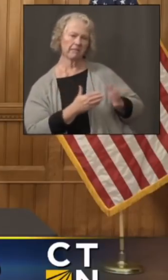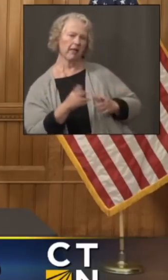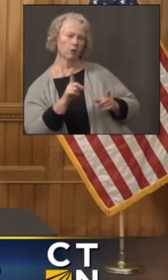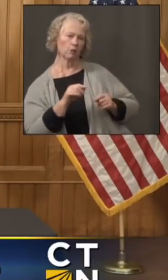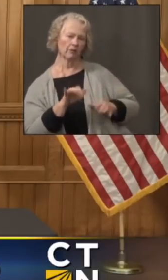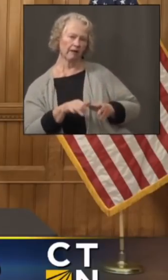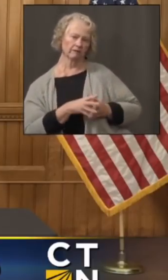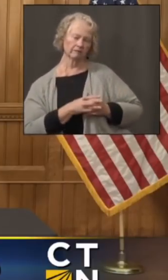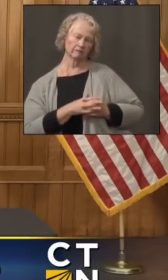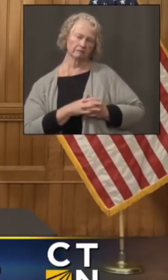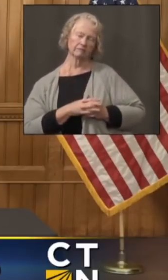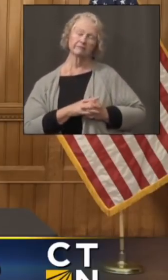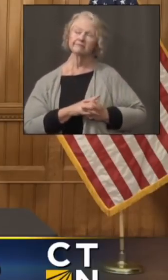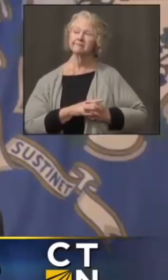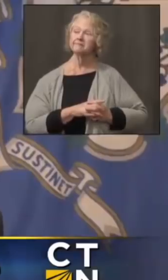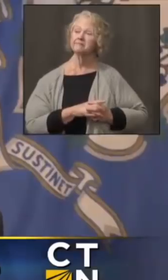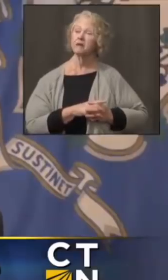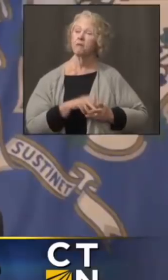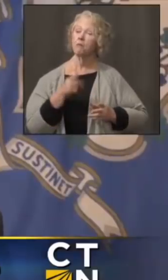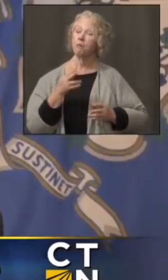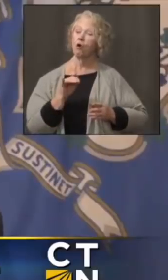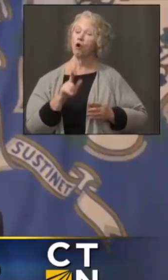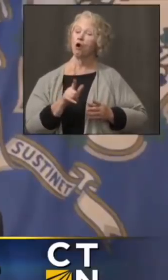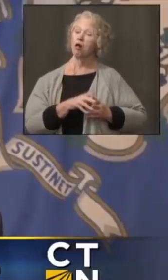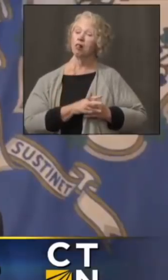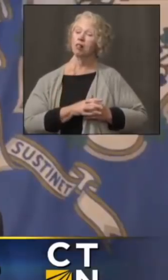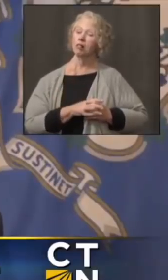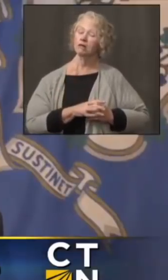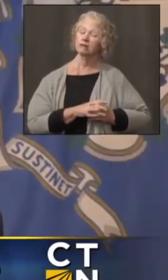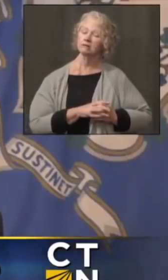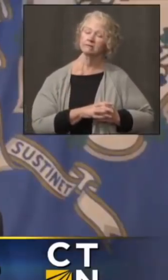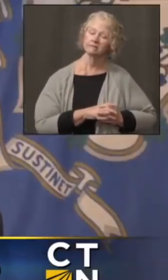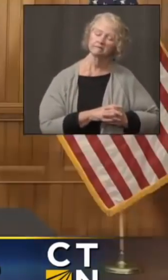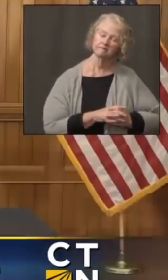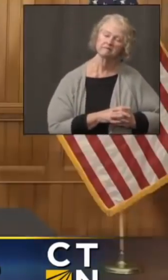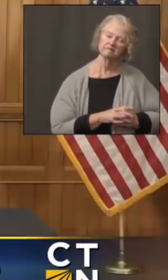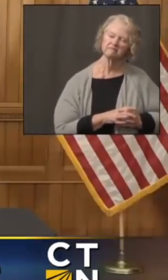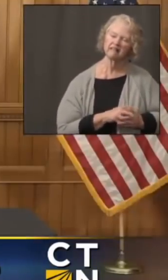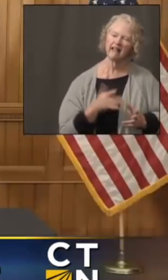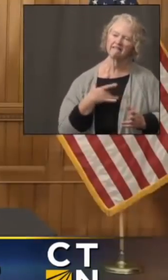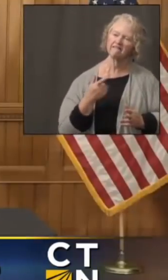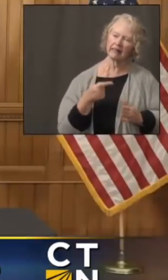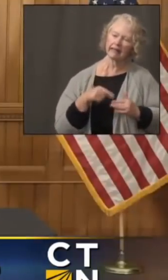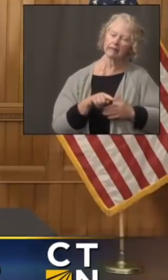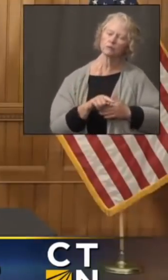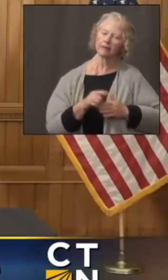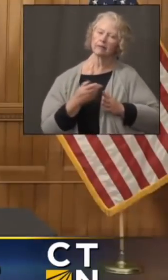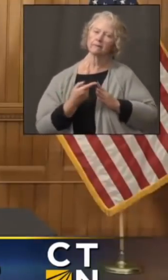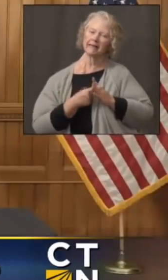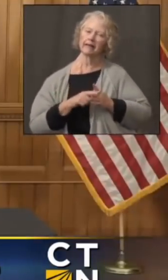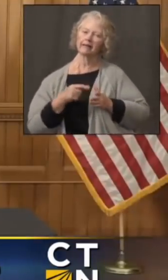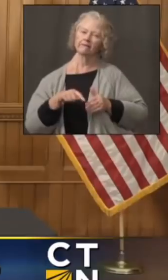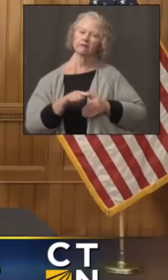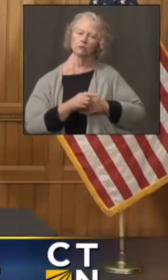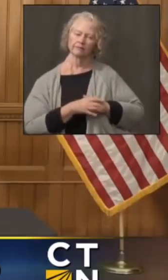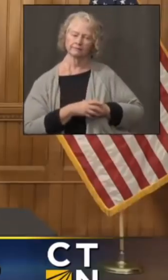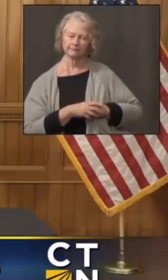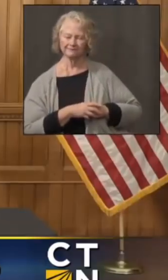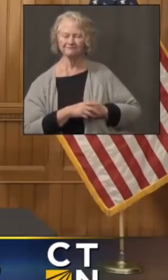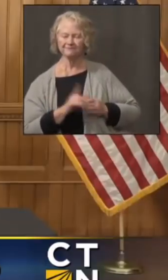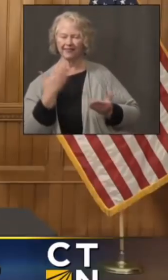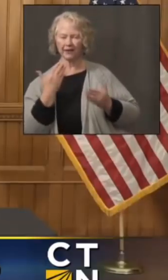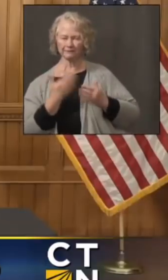occur? Paul, any idea when that'll occur? That'll happen early next week. Okay. All right. Thanks,